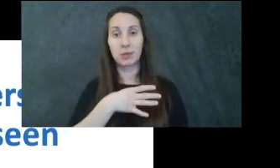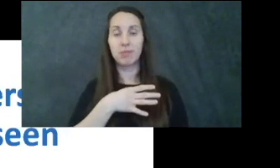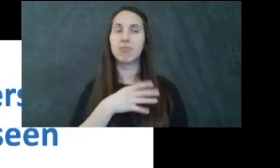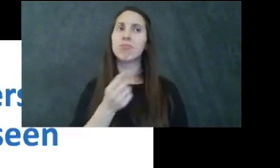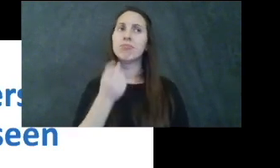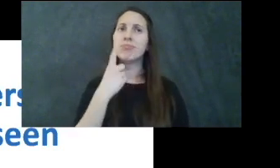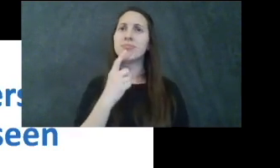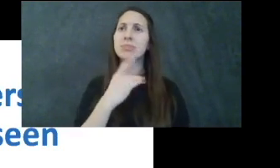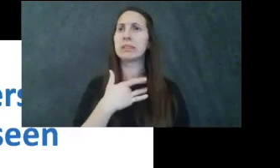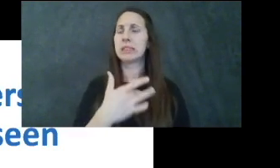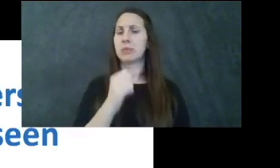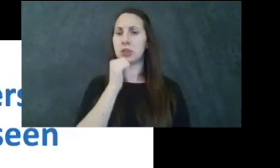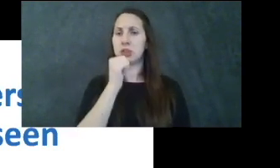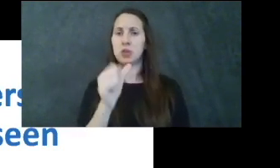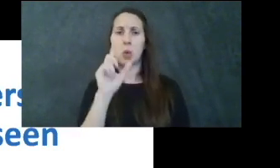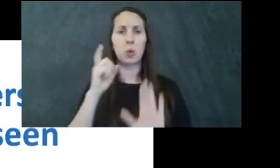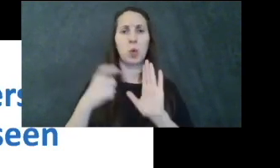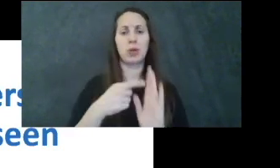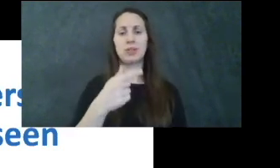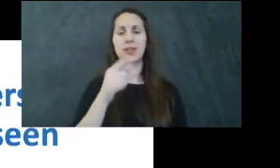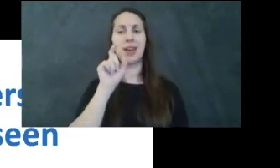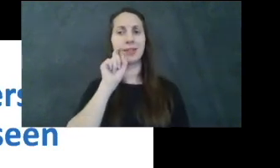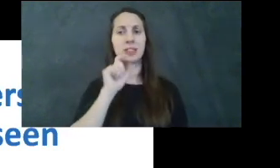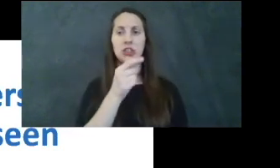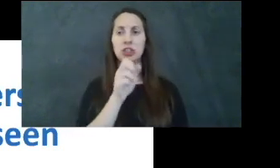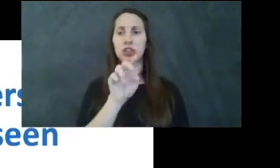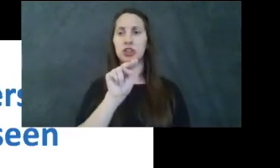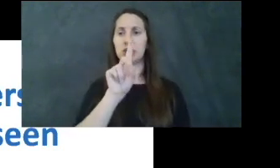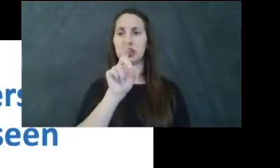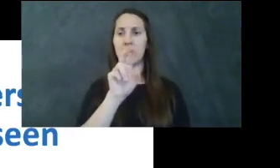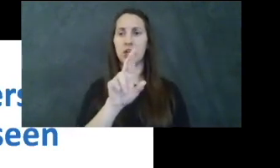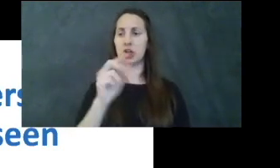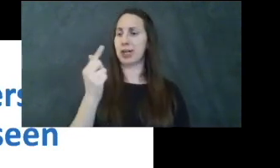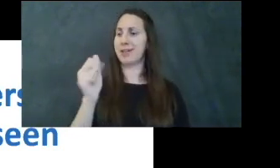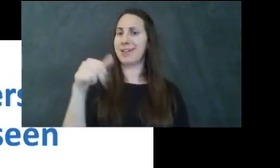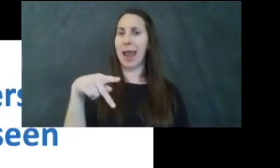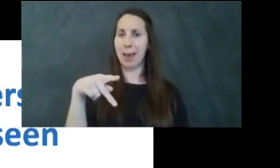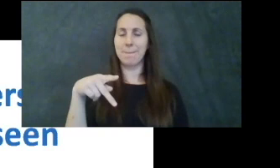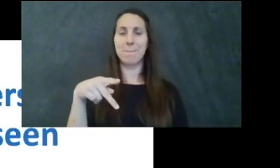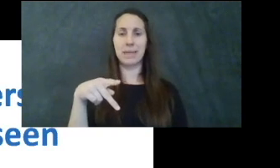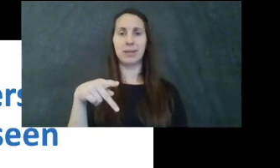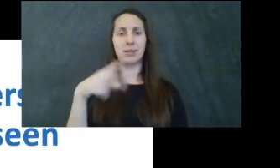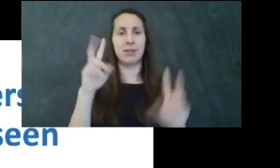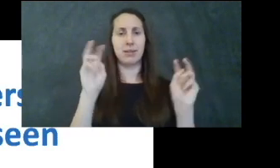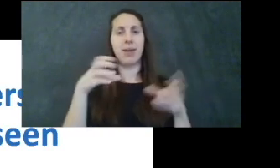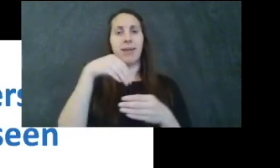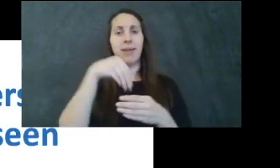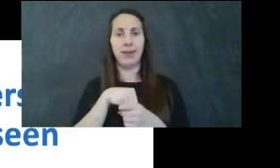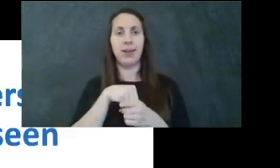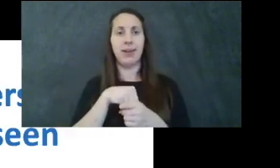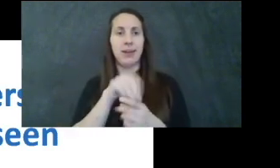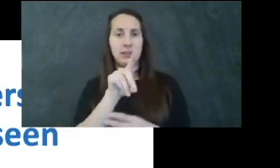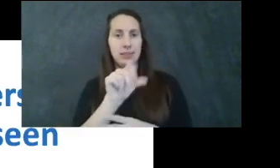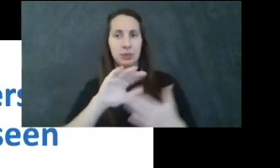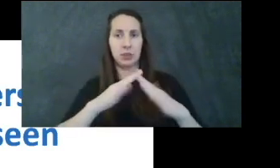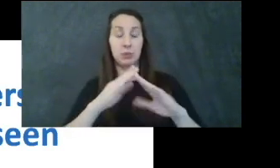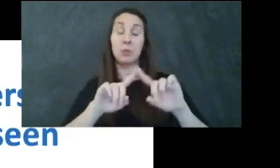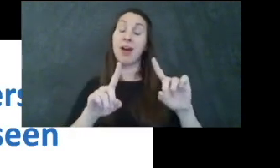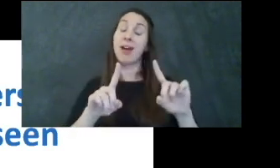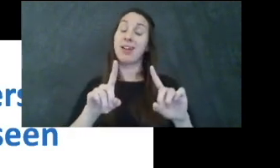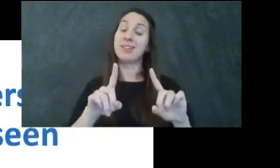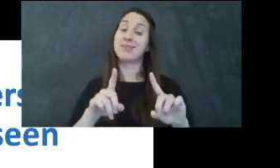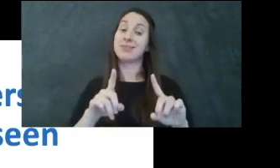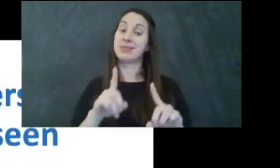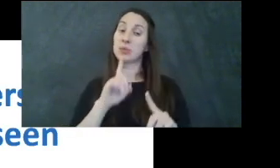gender gap in the disability community, but women, particularly in the COVID era, are very, very, very focused